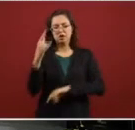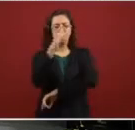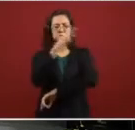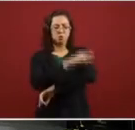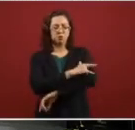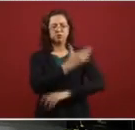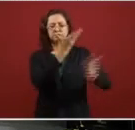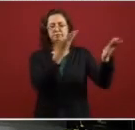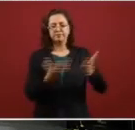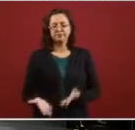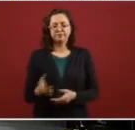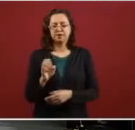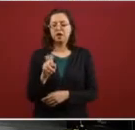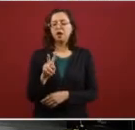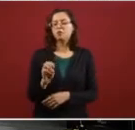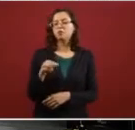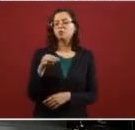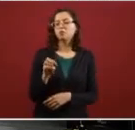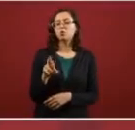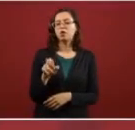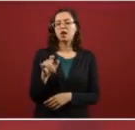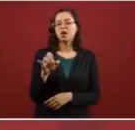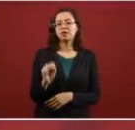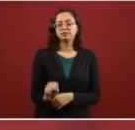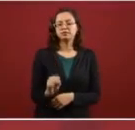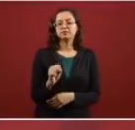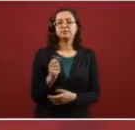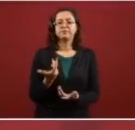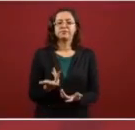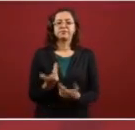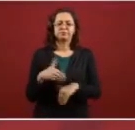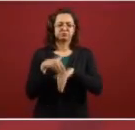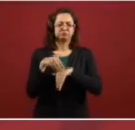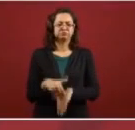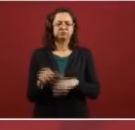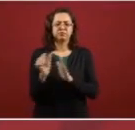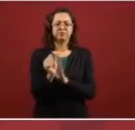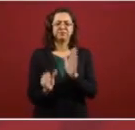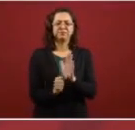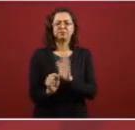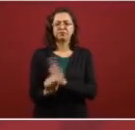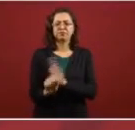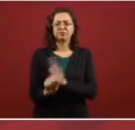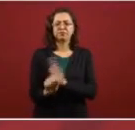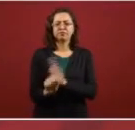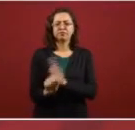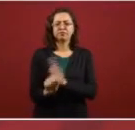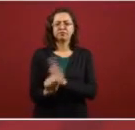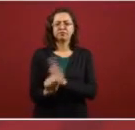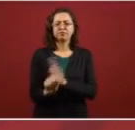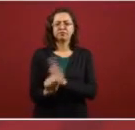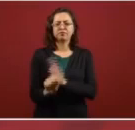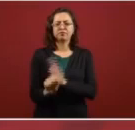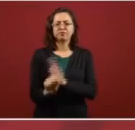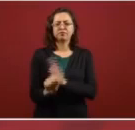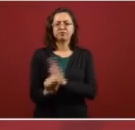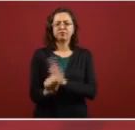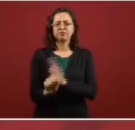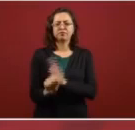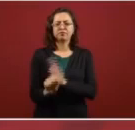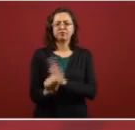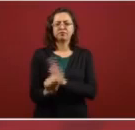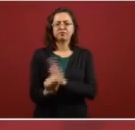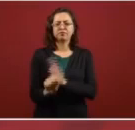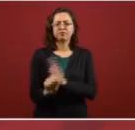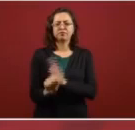Mexico. Conforme a lo que establece el artículo 11 de la Constitución. According to what the